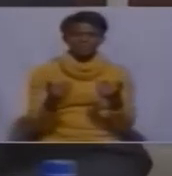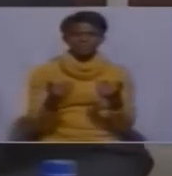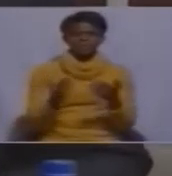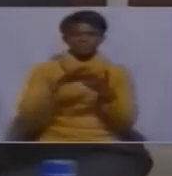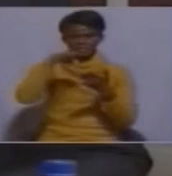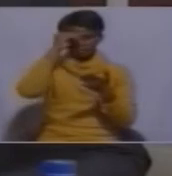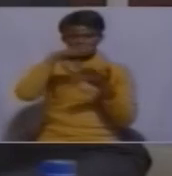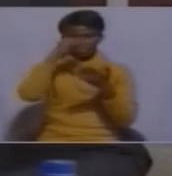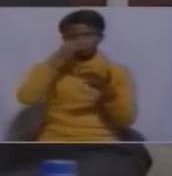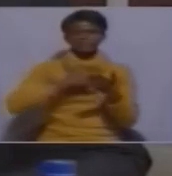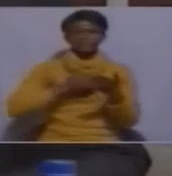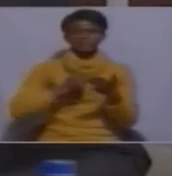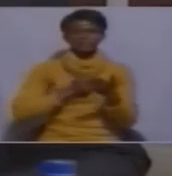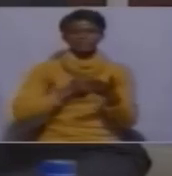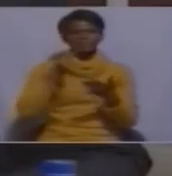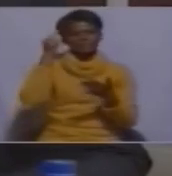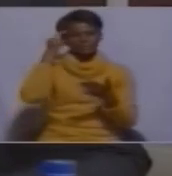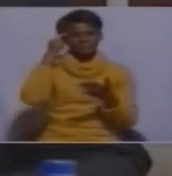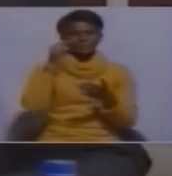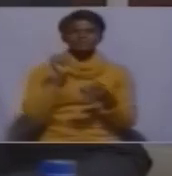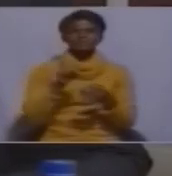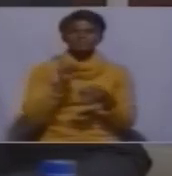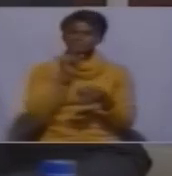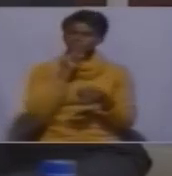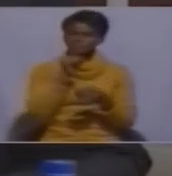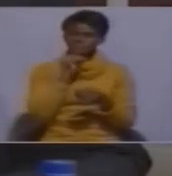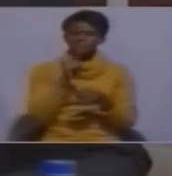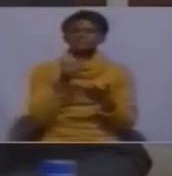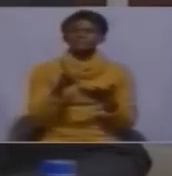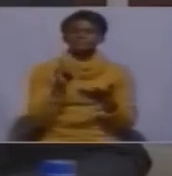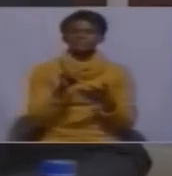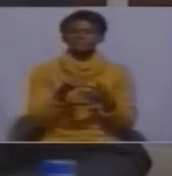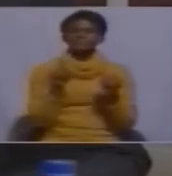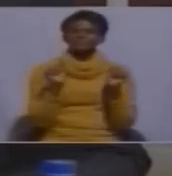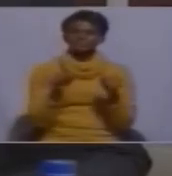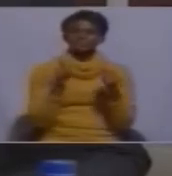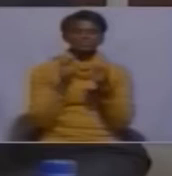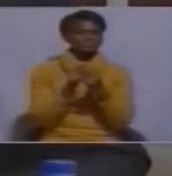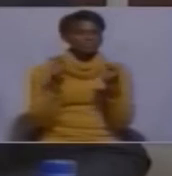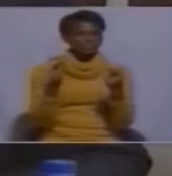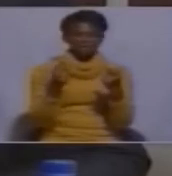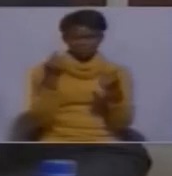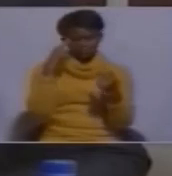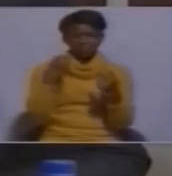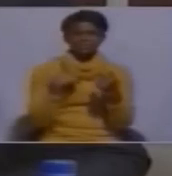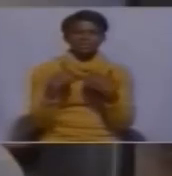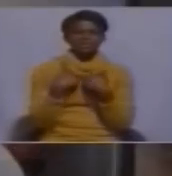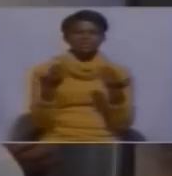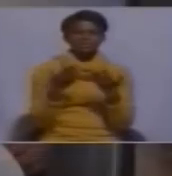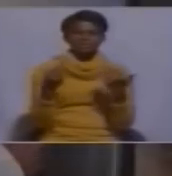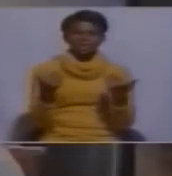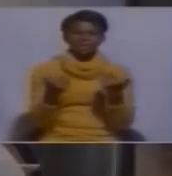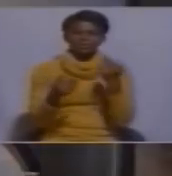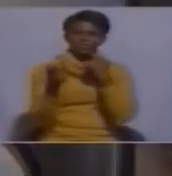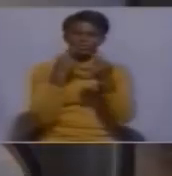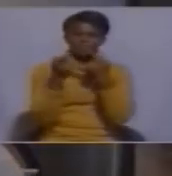of my duties, I think I've been equal to the task, and I can't say that it has been too big for me. No. Let's get to the actual topic that